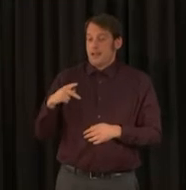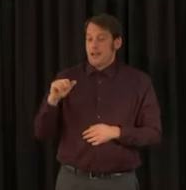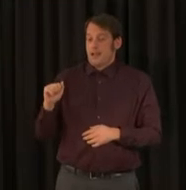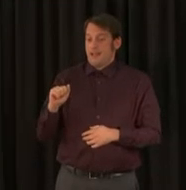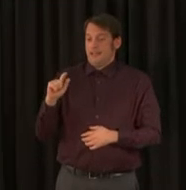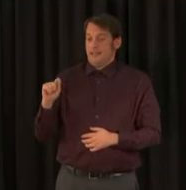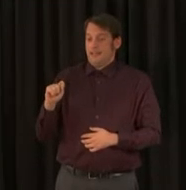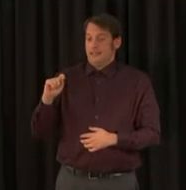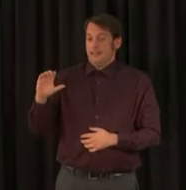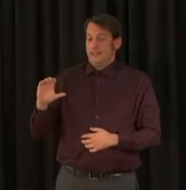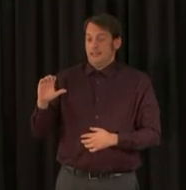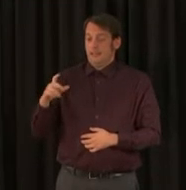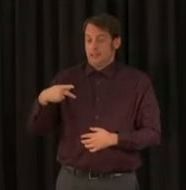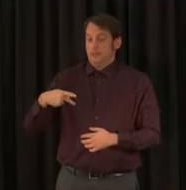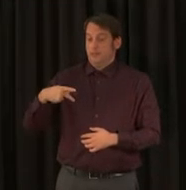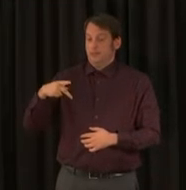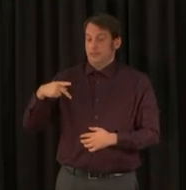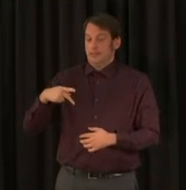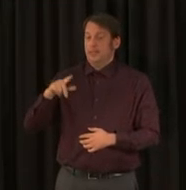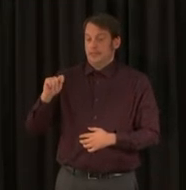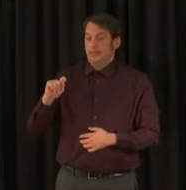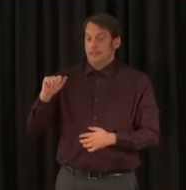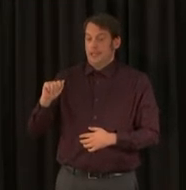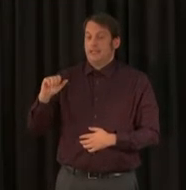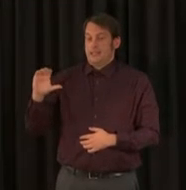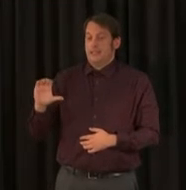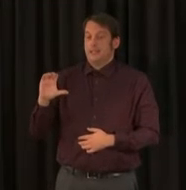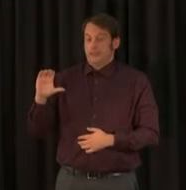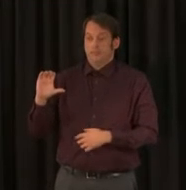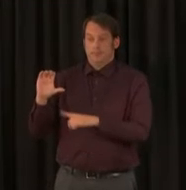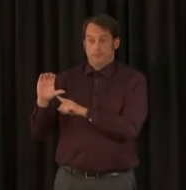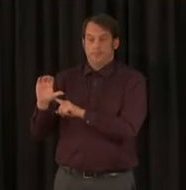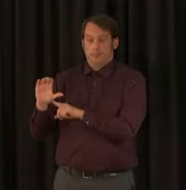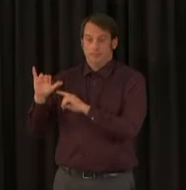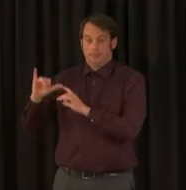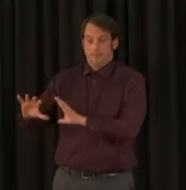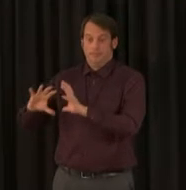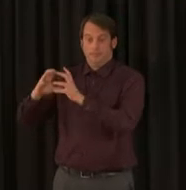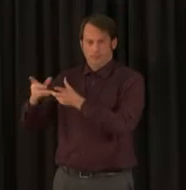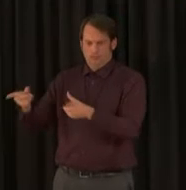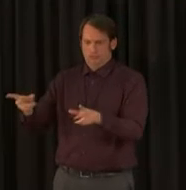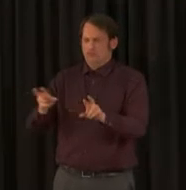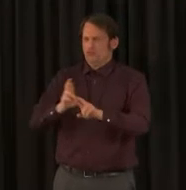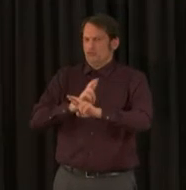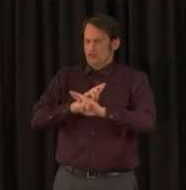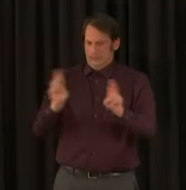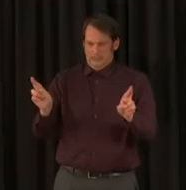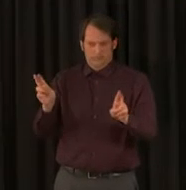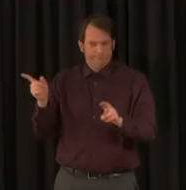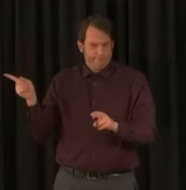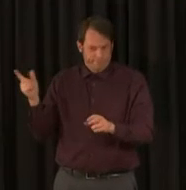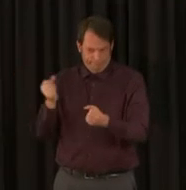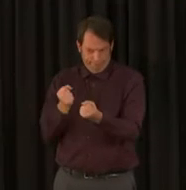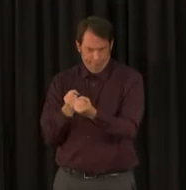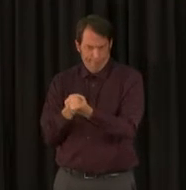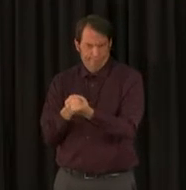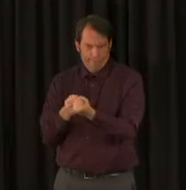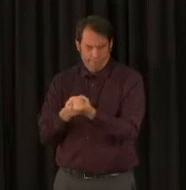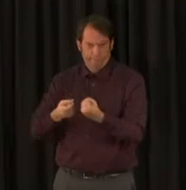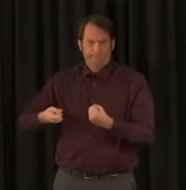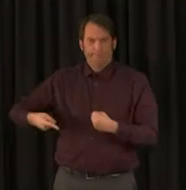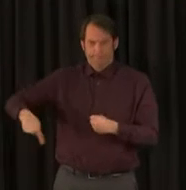anybody, with any confusion you have about the SBA website, or if you just want to talk to a live voice,